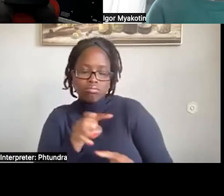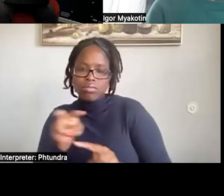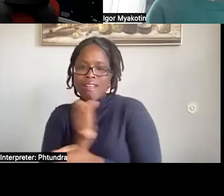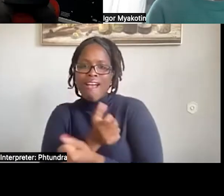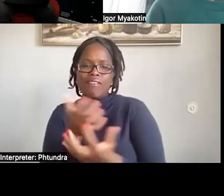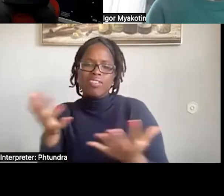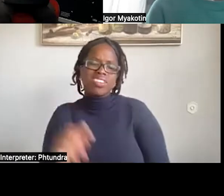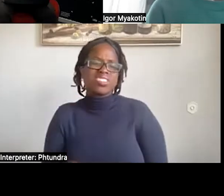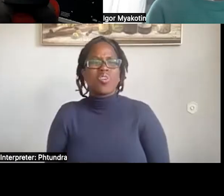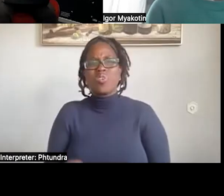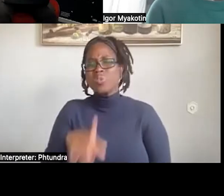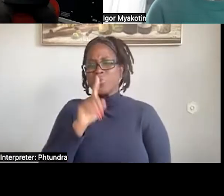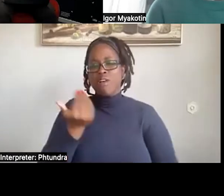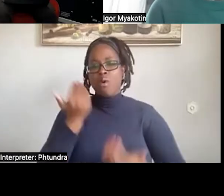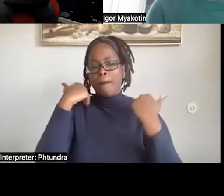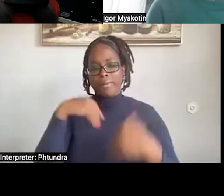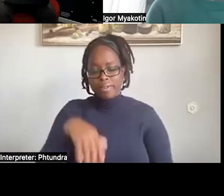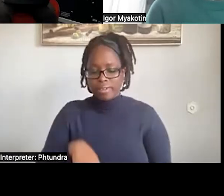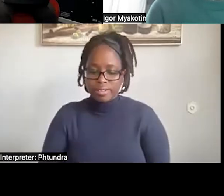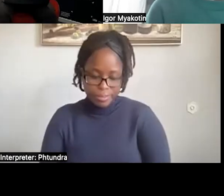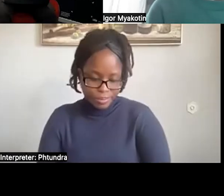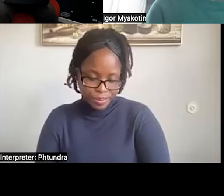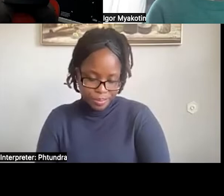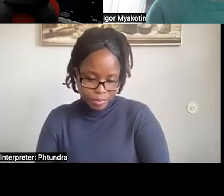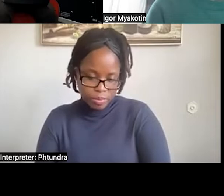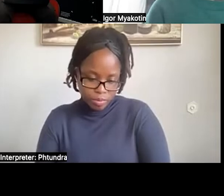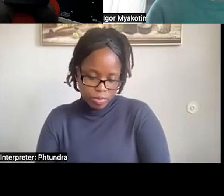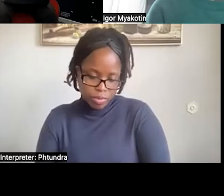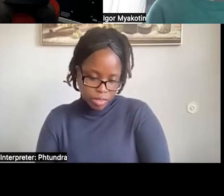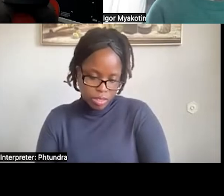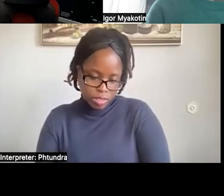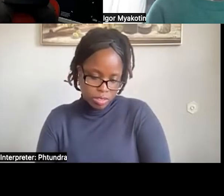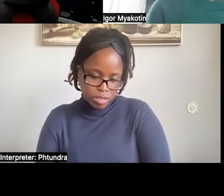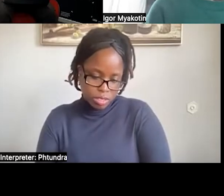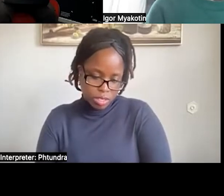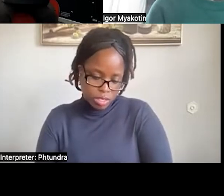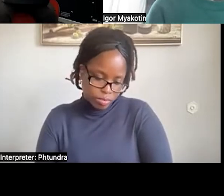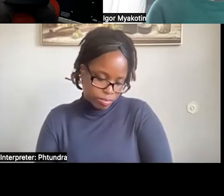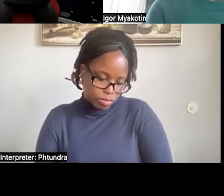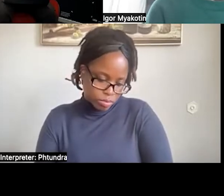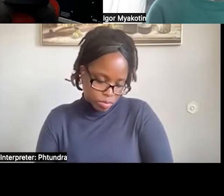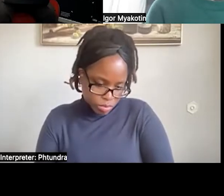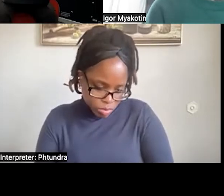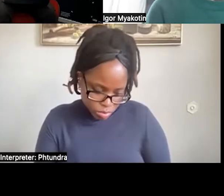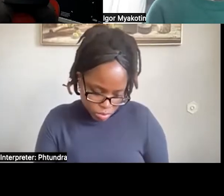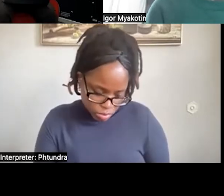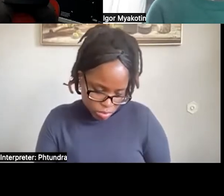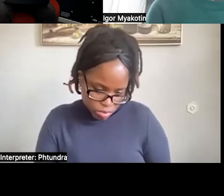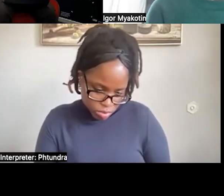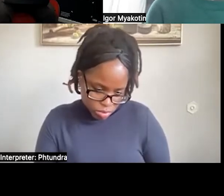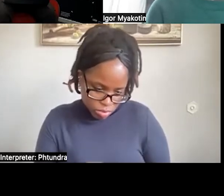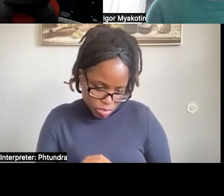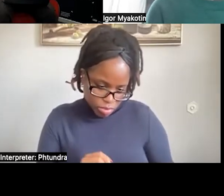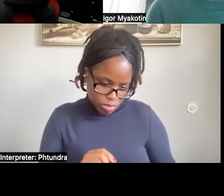produce and work in situations where you can make films with maybe for short films 5,000 euros. For